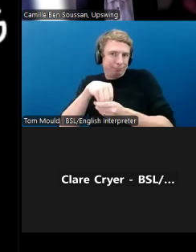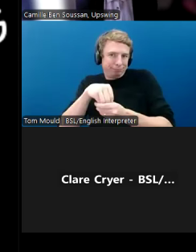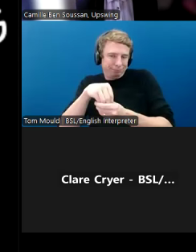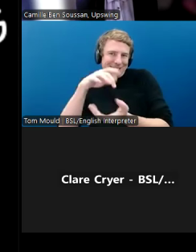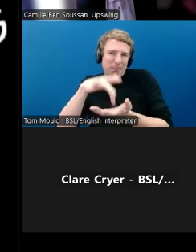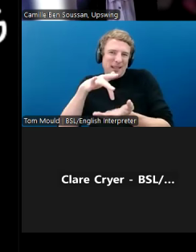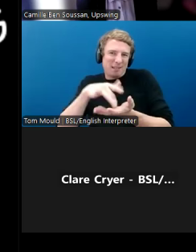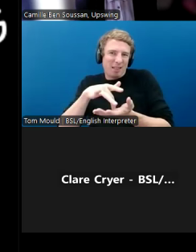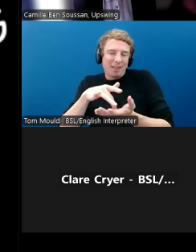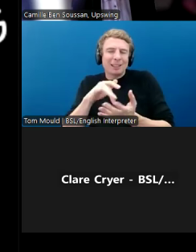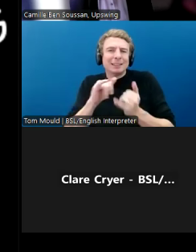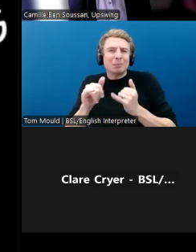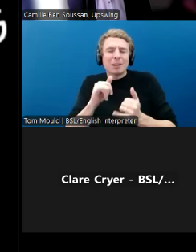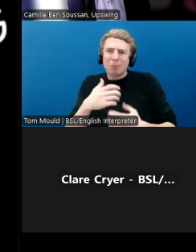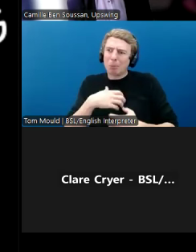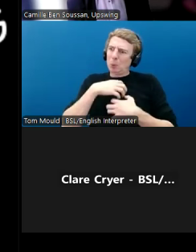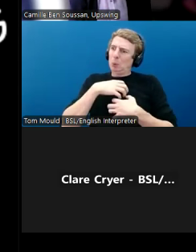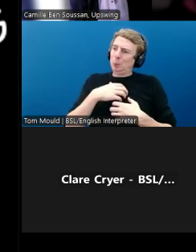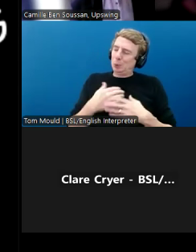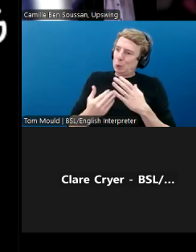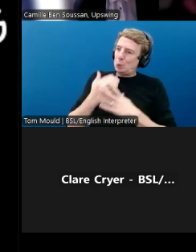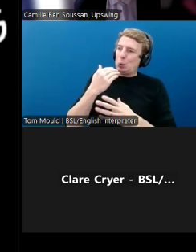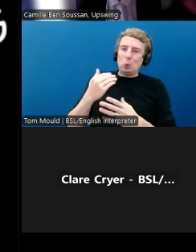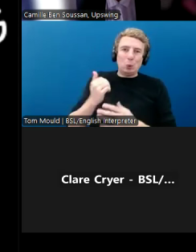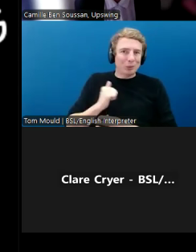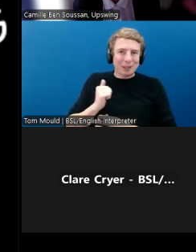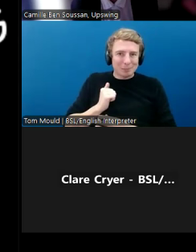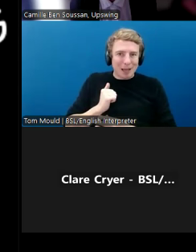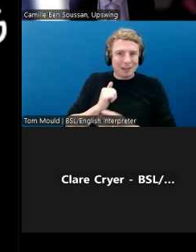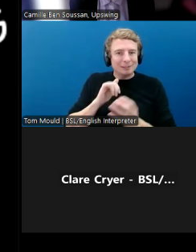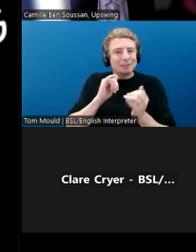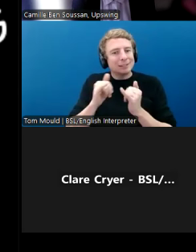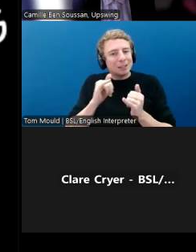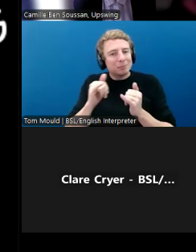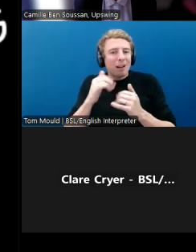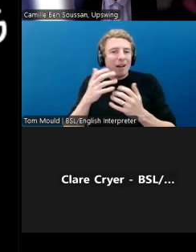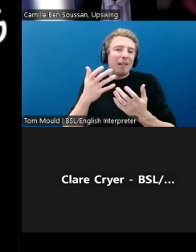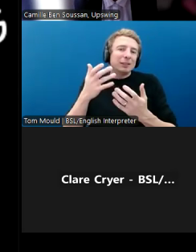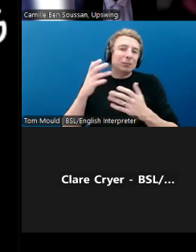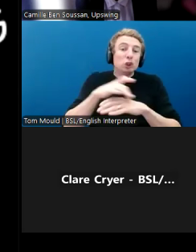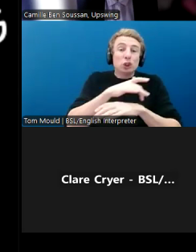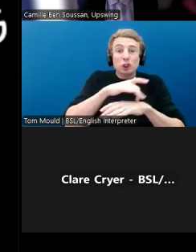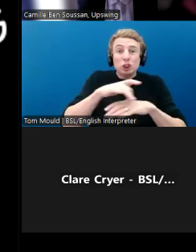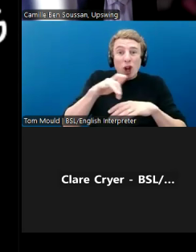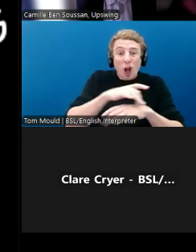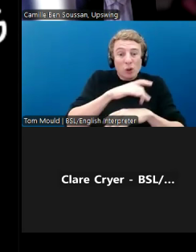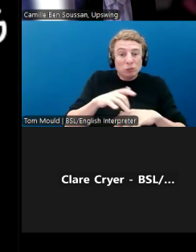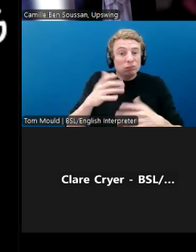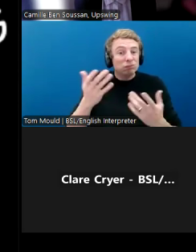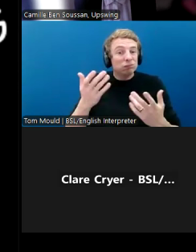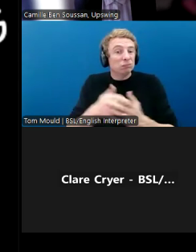Sometimes our ideas are going to be realized as main stage shows, and sometimes it's about using circus as a